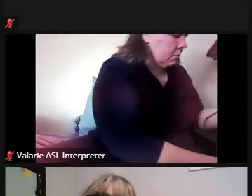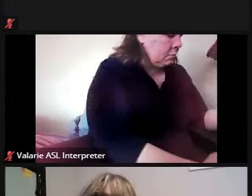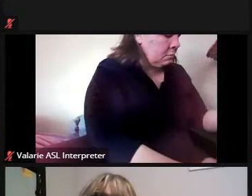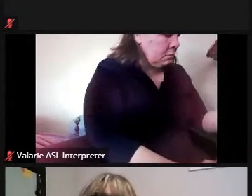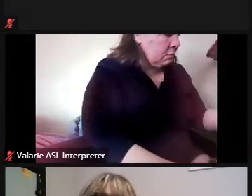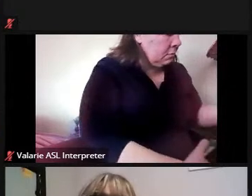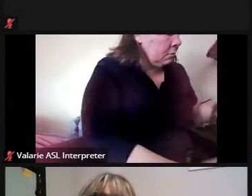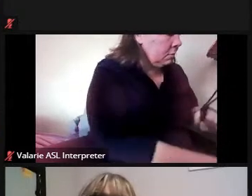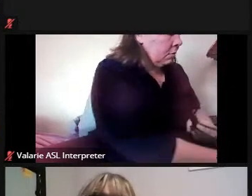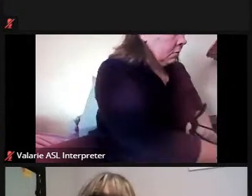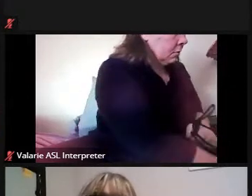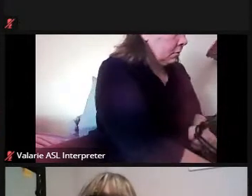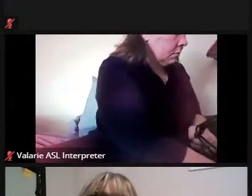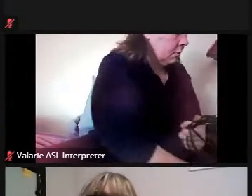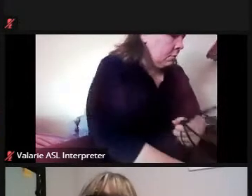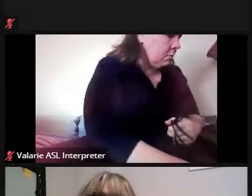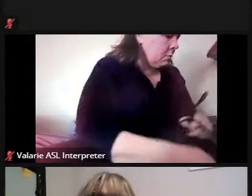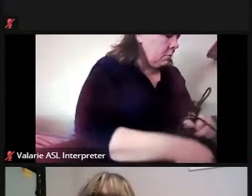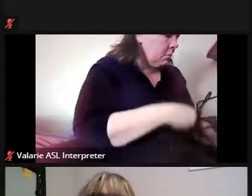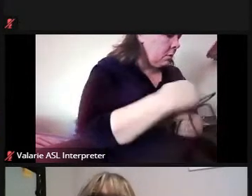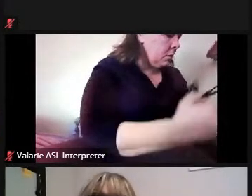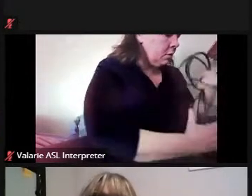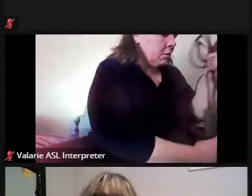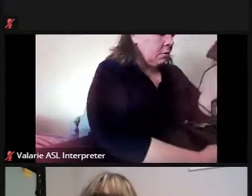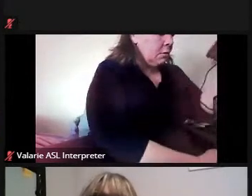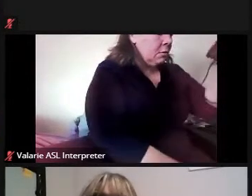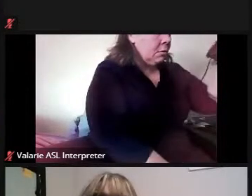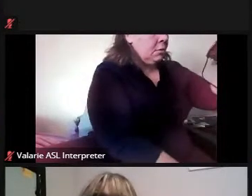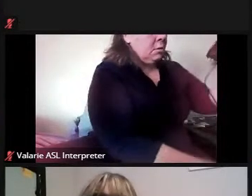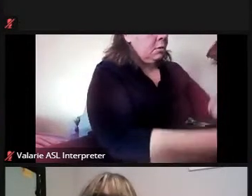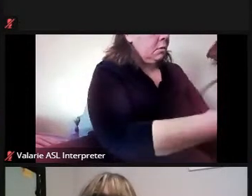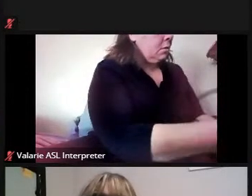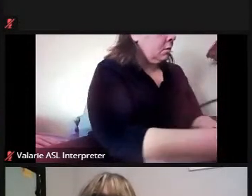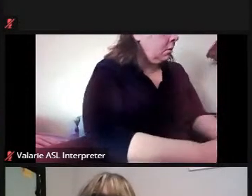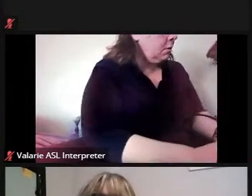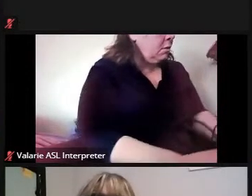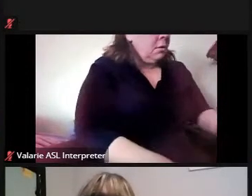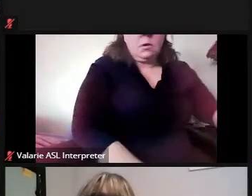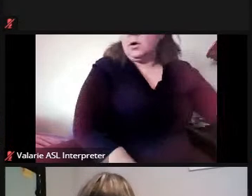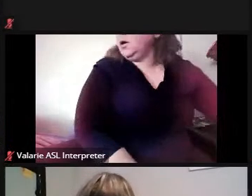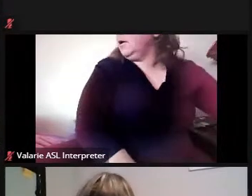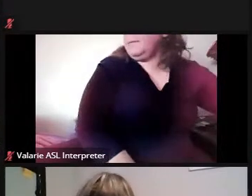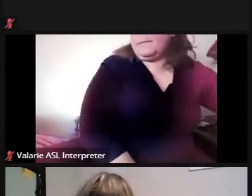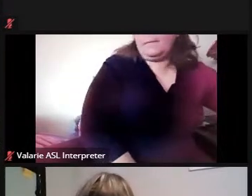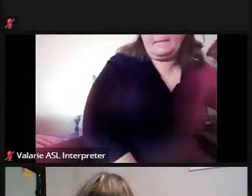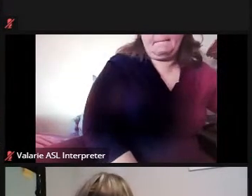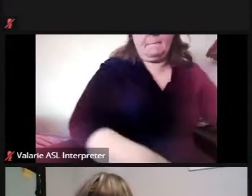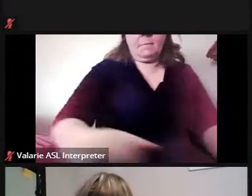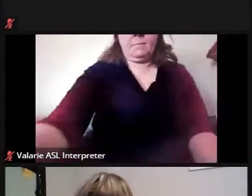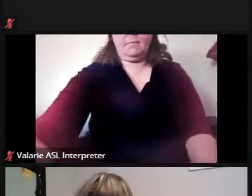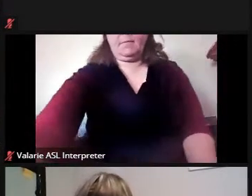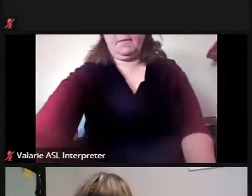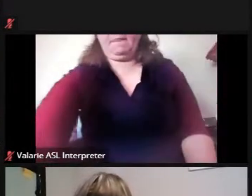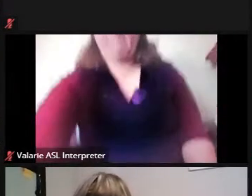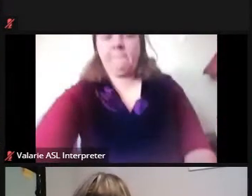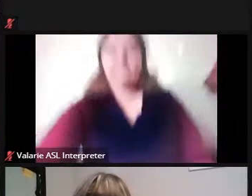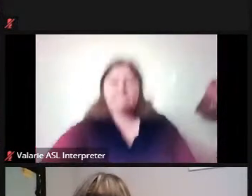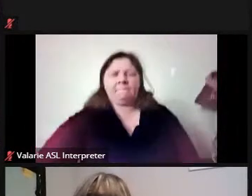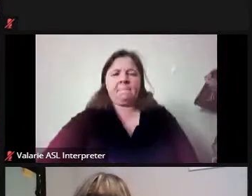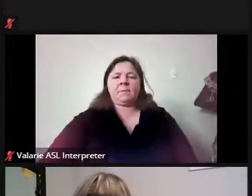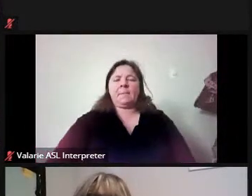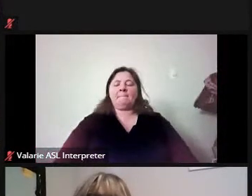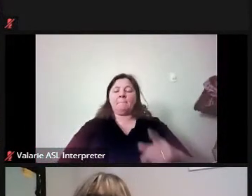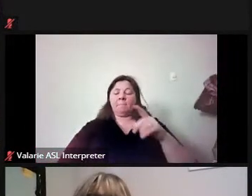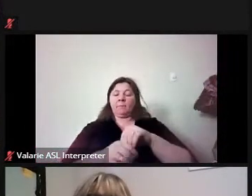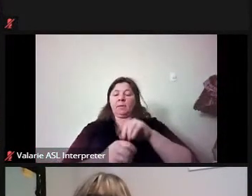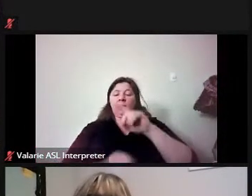and he wanted me to because he also knew that we are manufacturing Onpassive in India, and at the